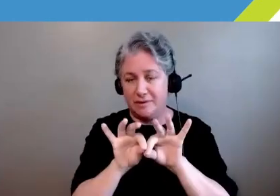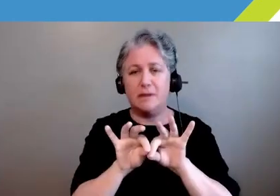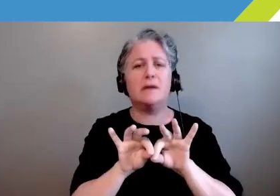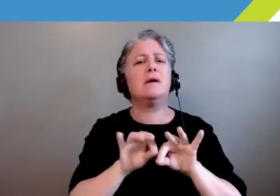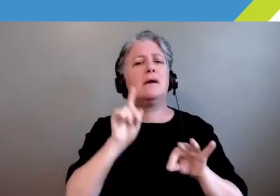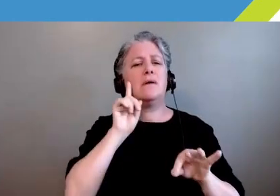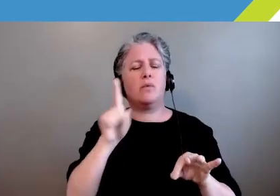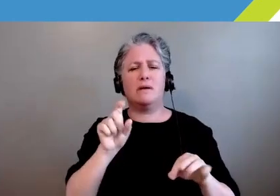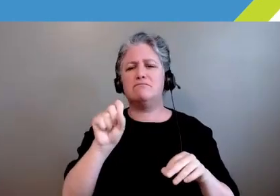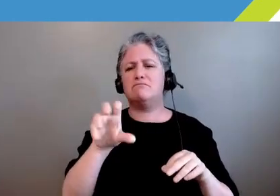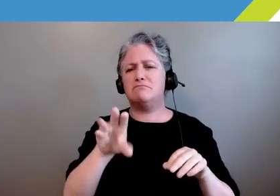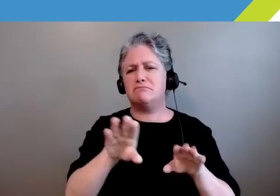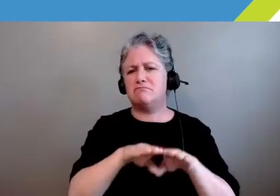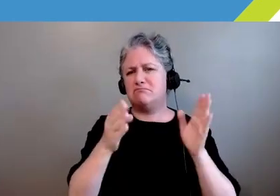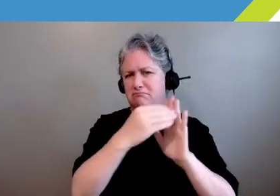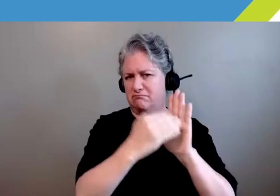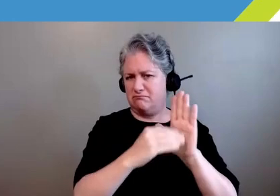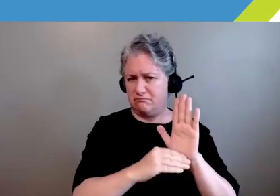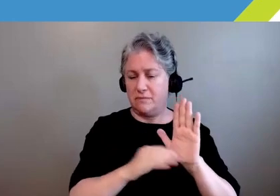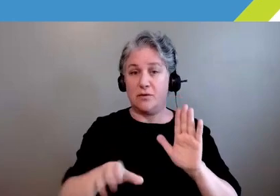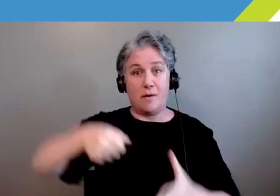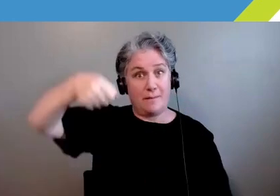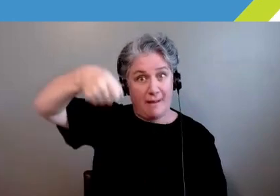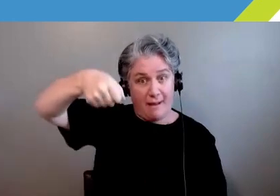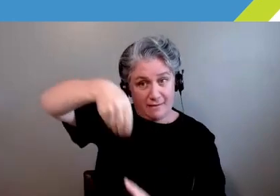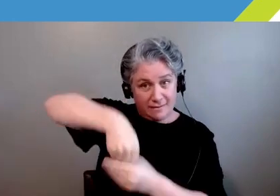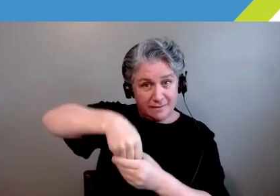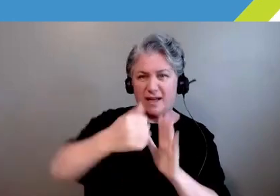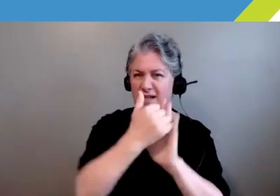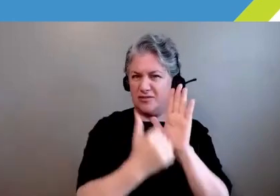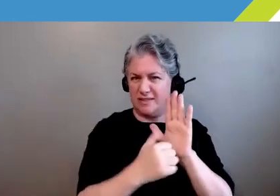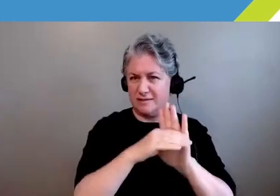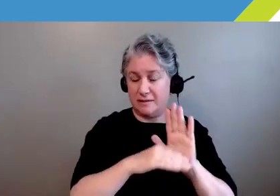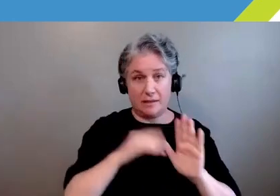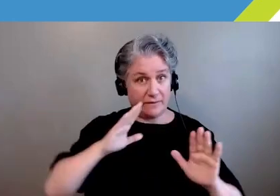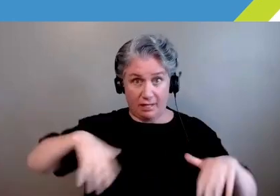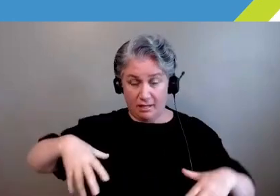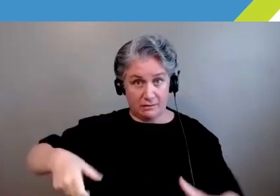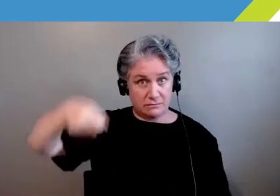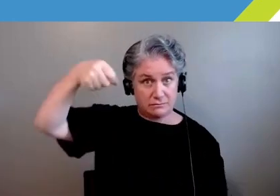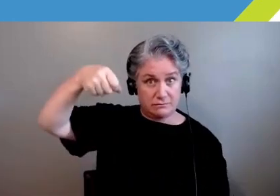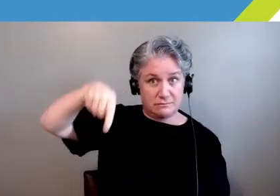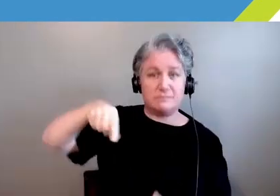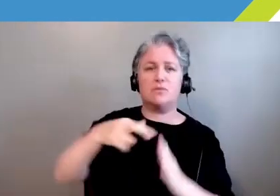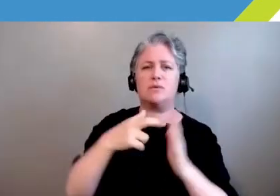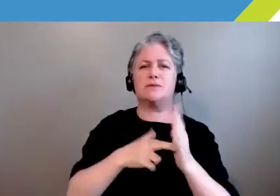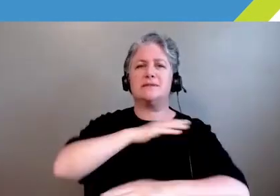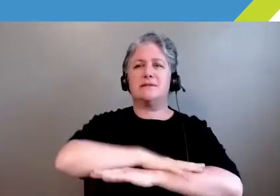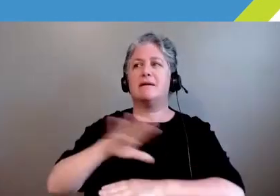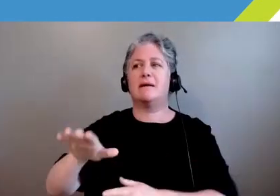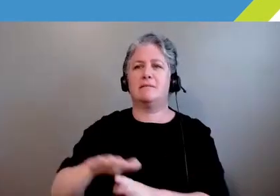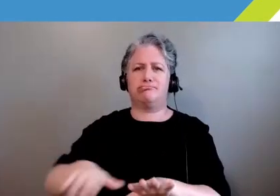You all should have a copy of the agenda in your bag. So if you did not collect a bag, you can go do that at the registration